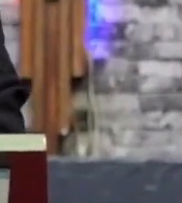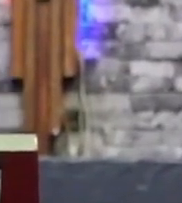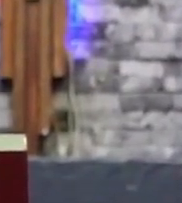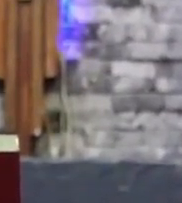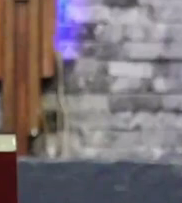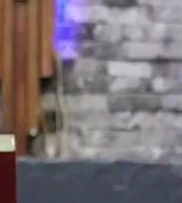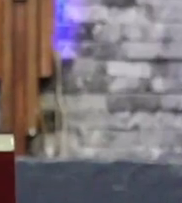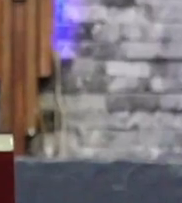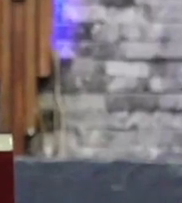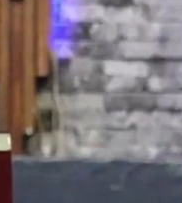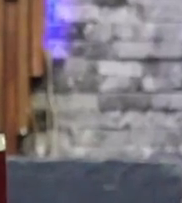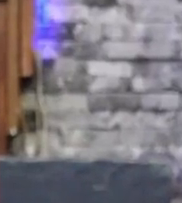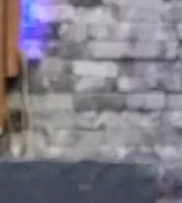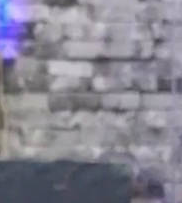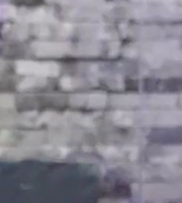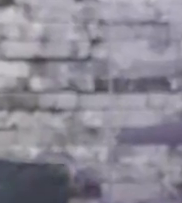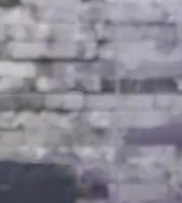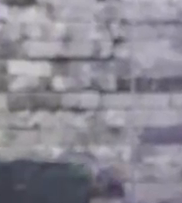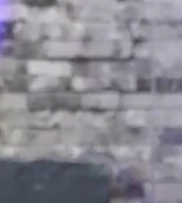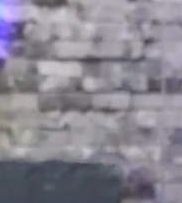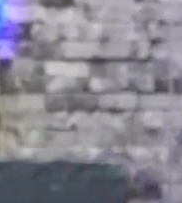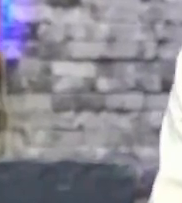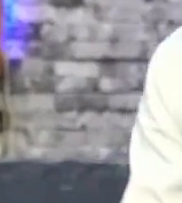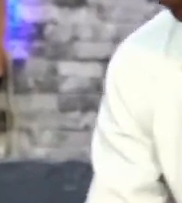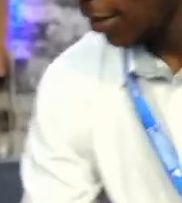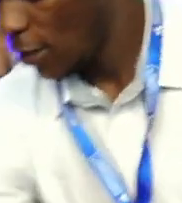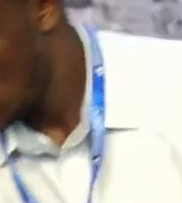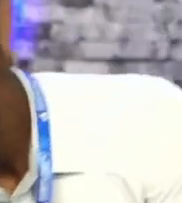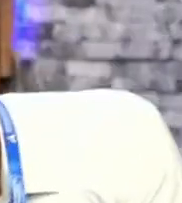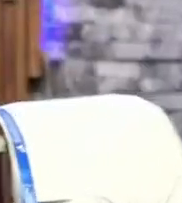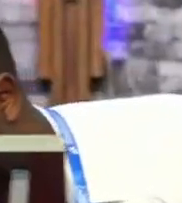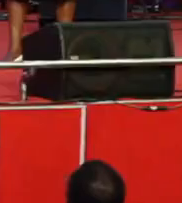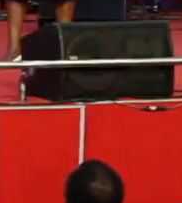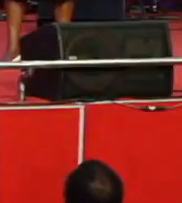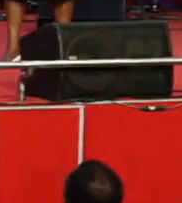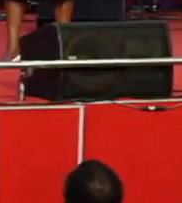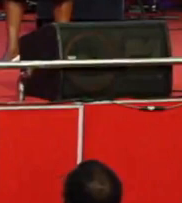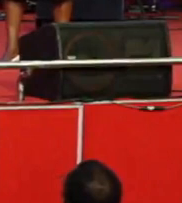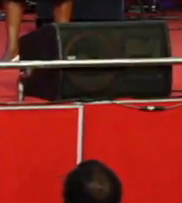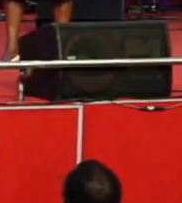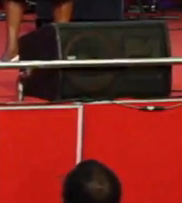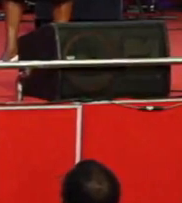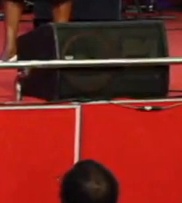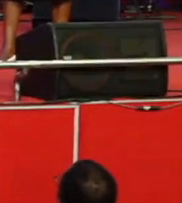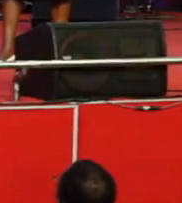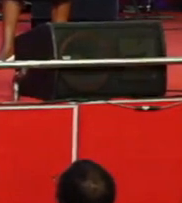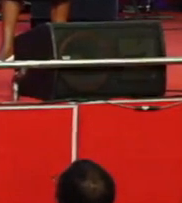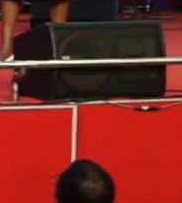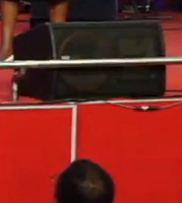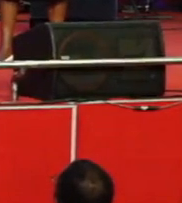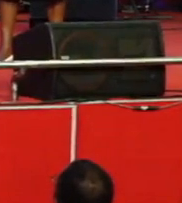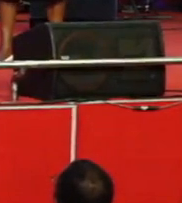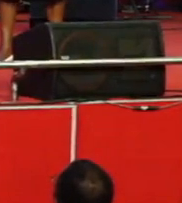And what a privilege it is. Thank you. Asante sana.